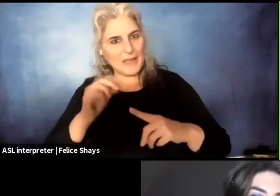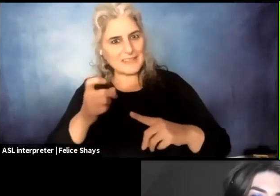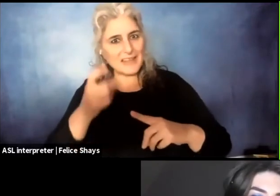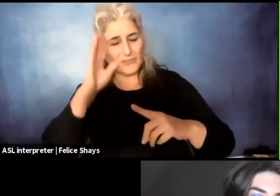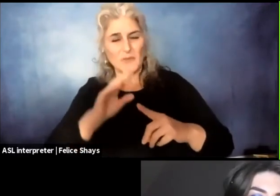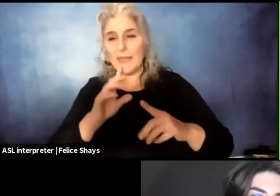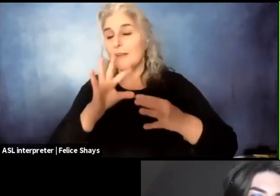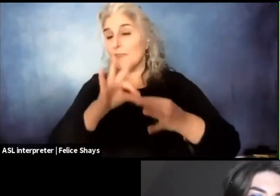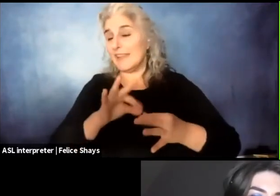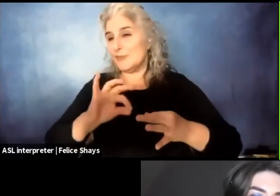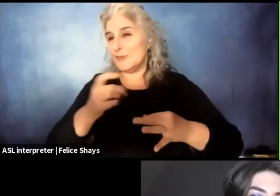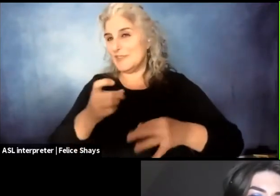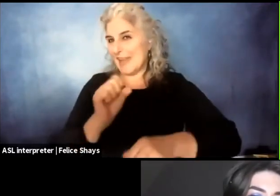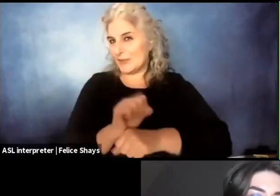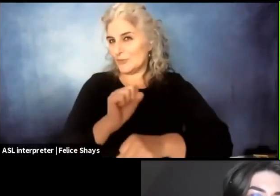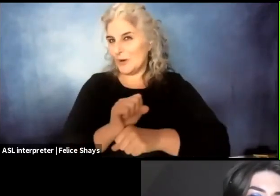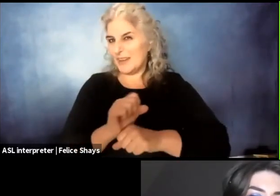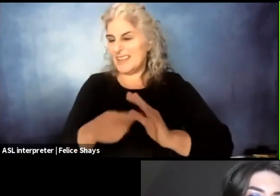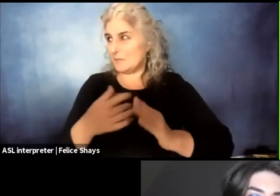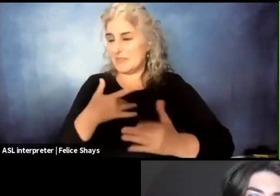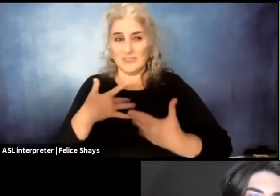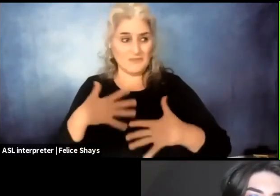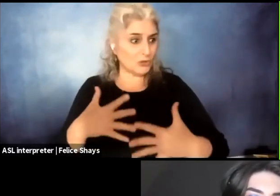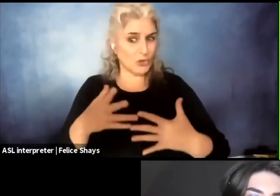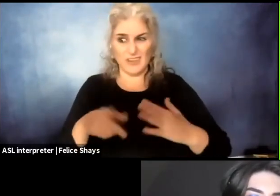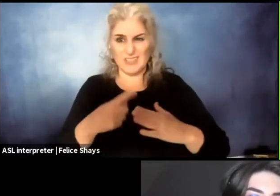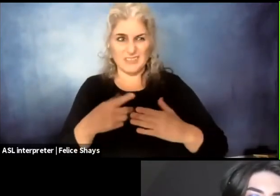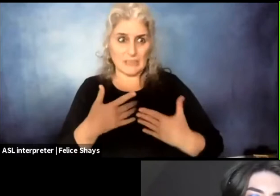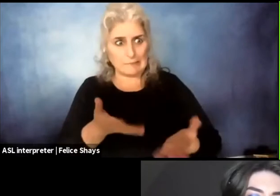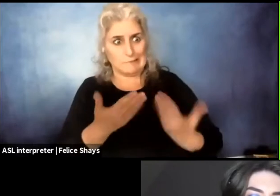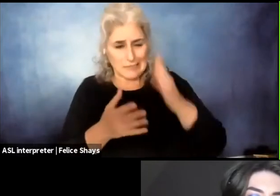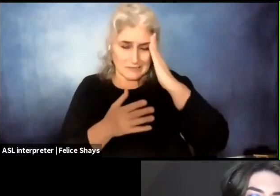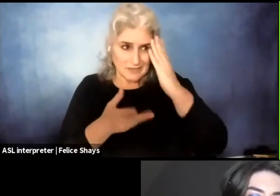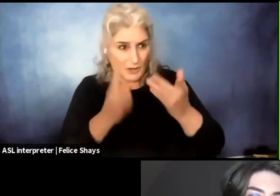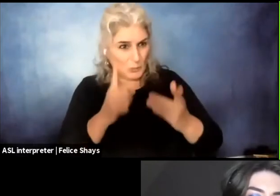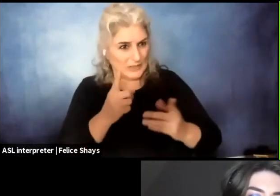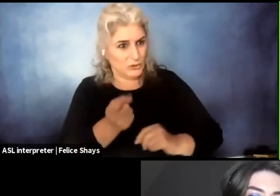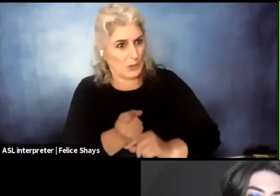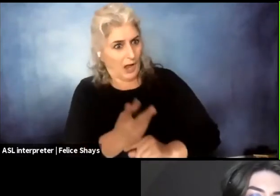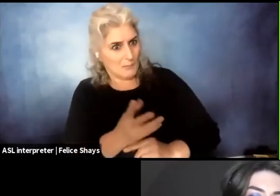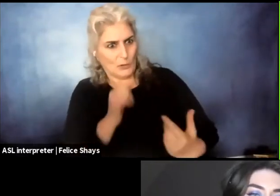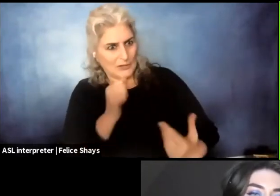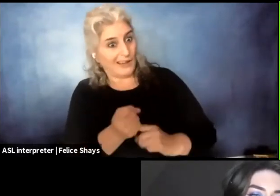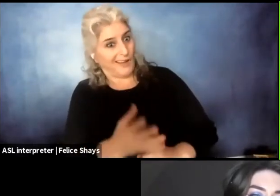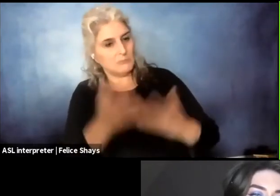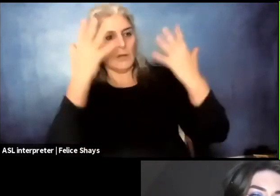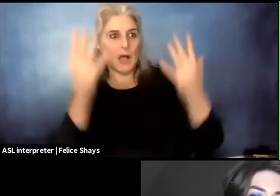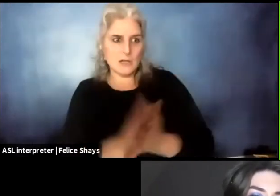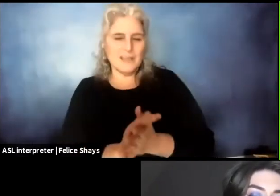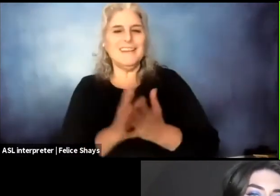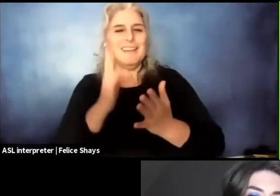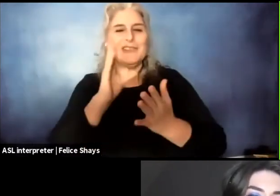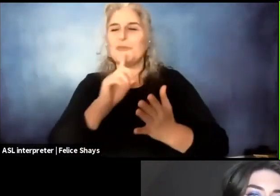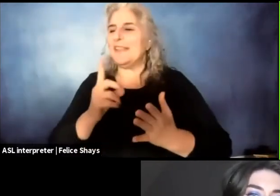not? I really try to just open up and broaden horizons. And so I'm really happy to be a part of Kink Out,